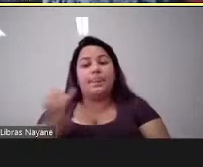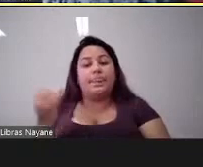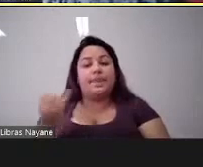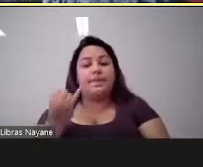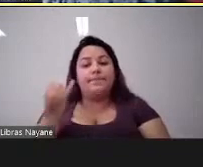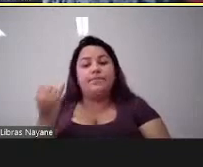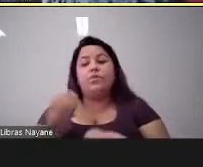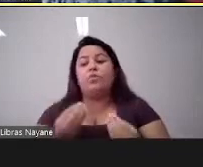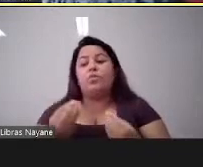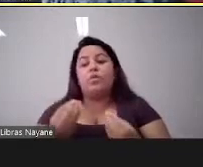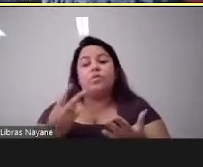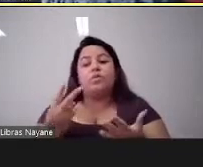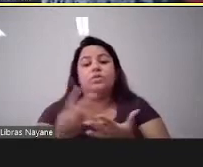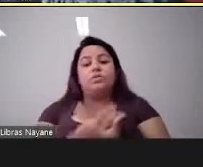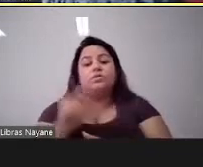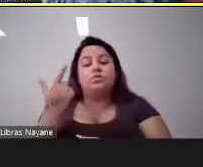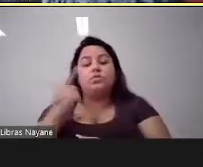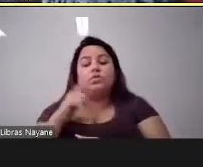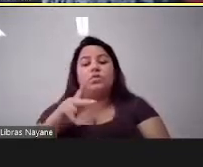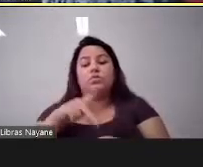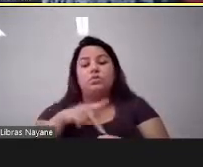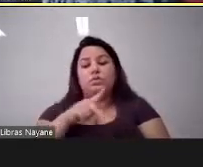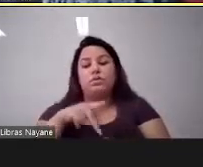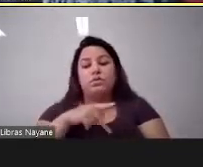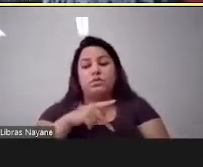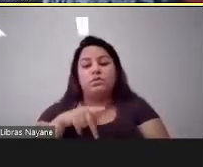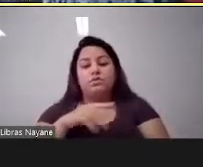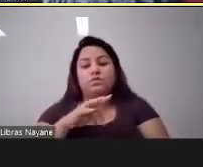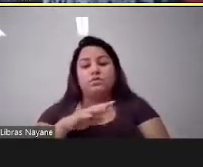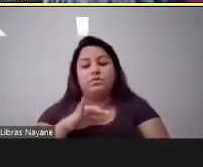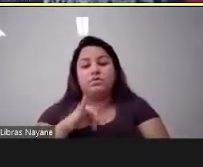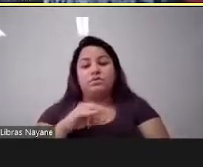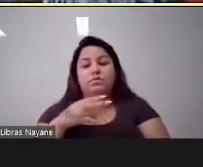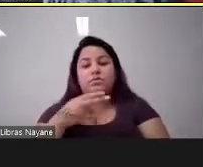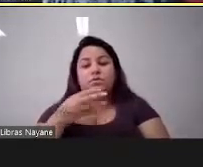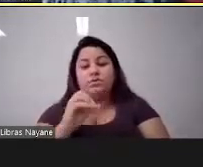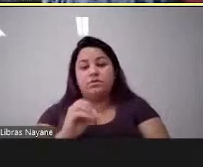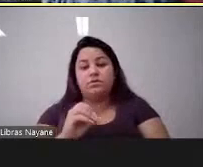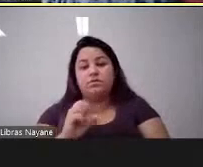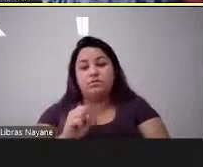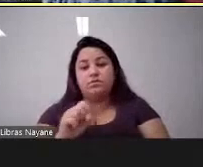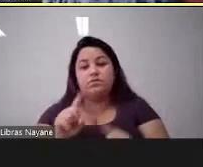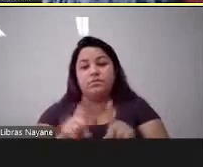our pensions taxation takes the form of EET.